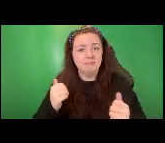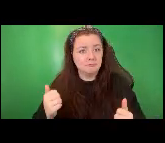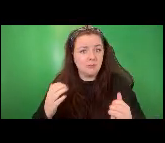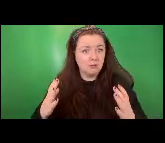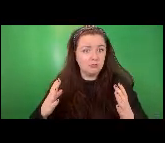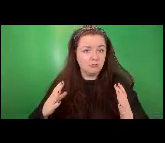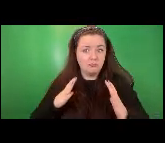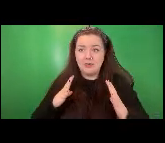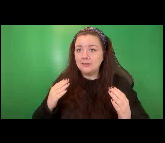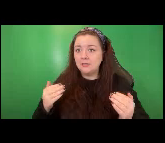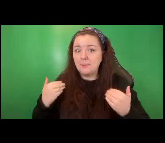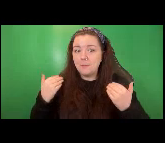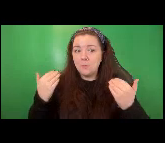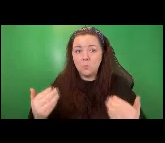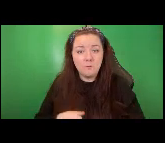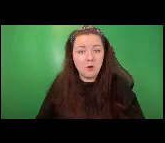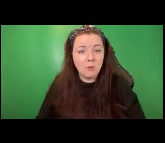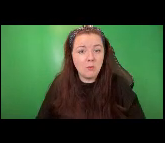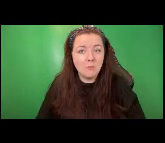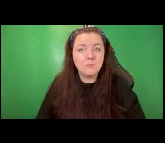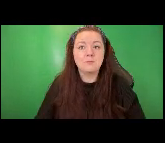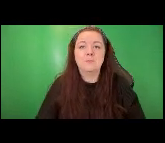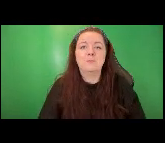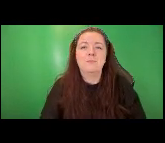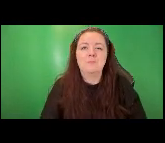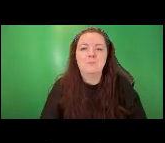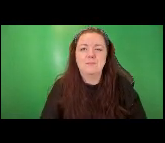to the next slide, Beth?